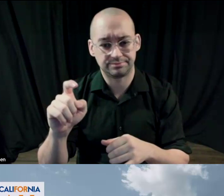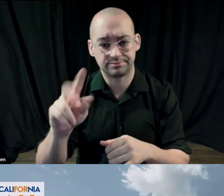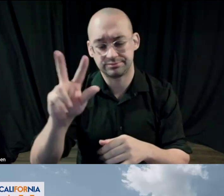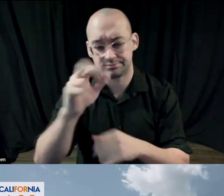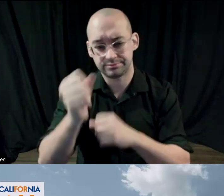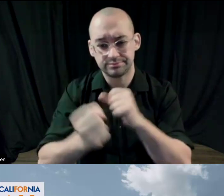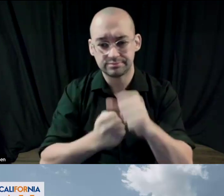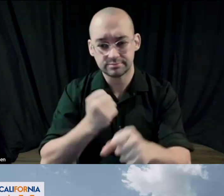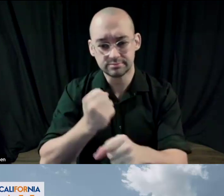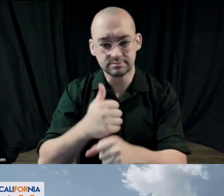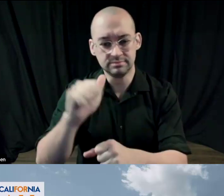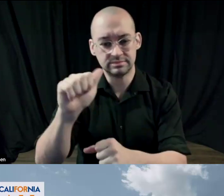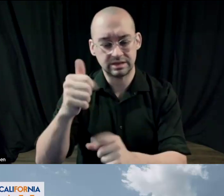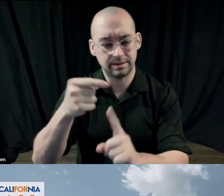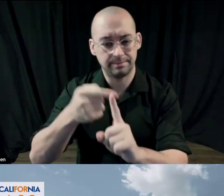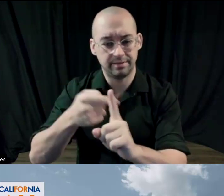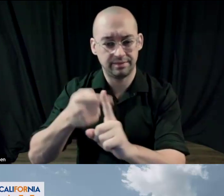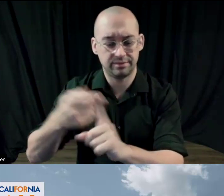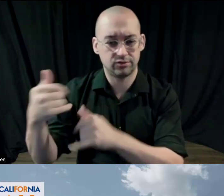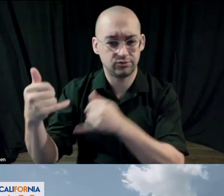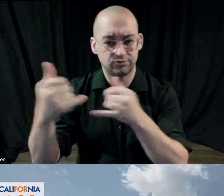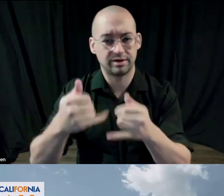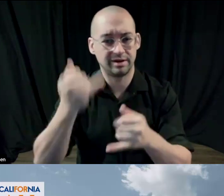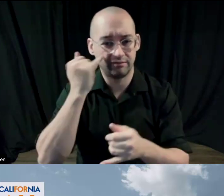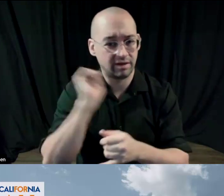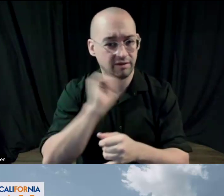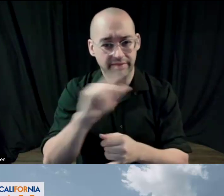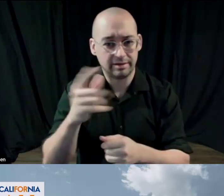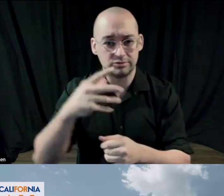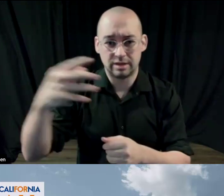3-year, 10-month grant if everything goes out,